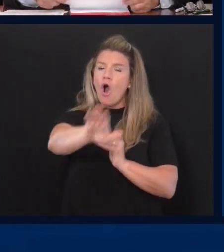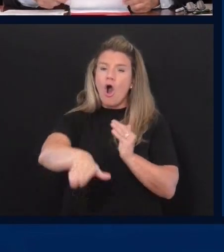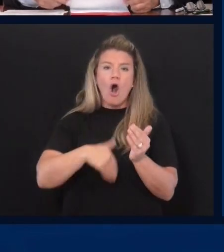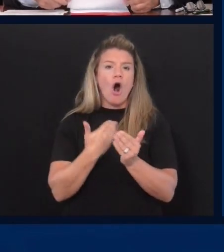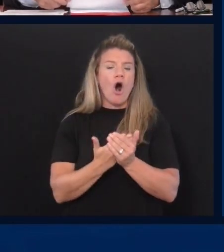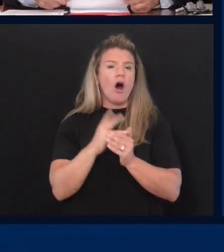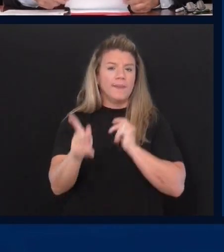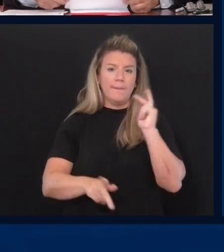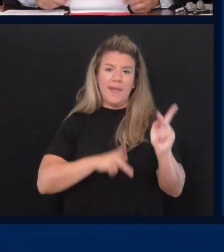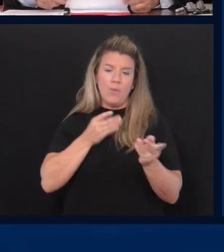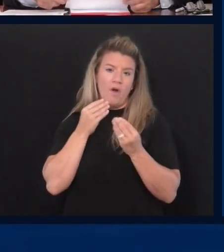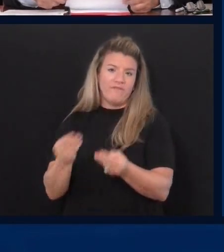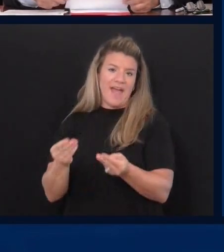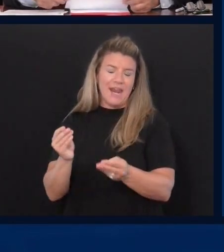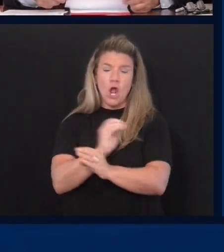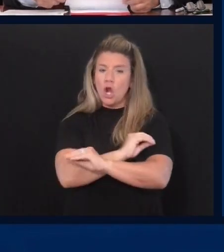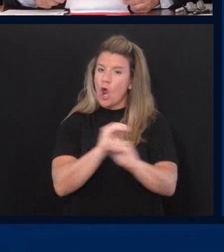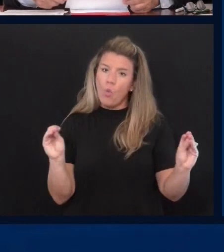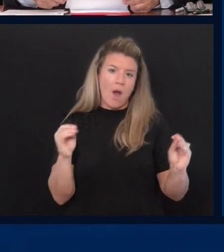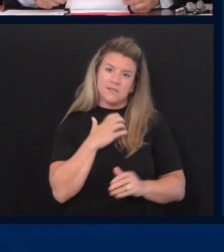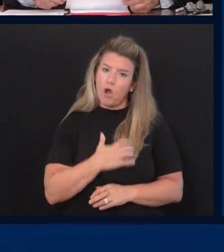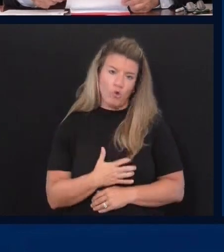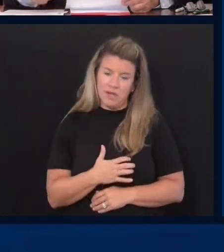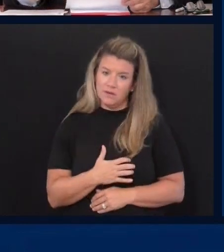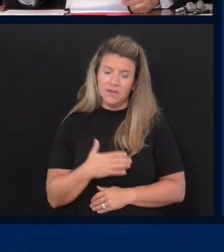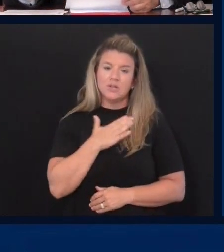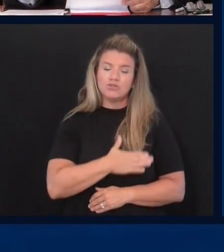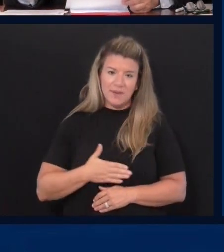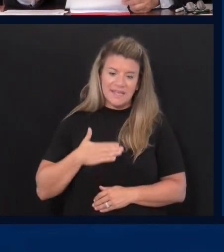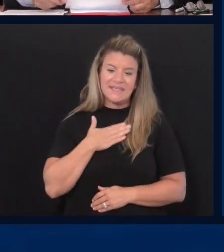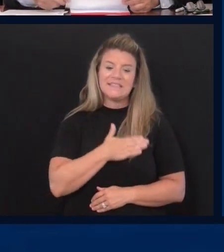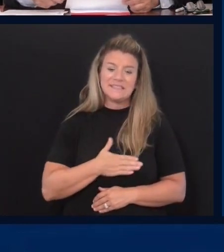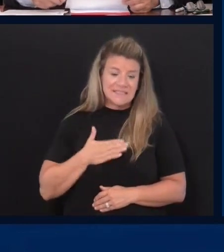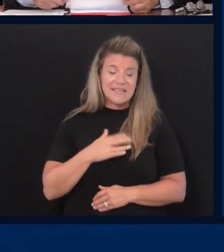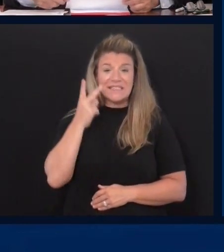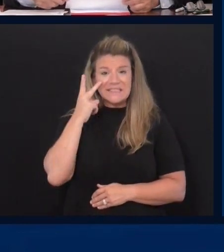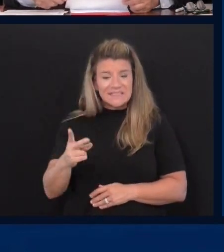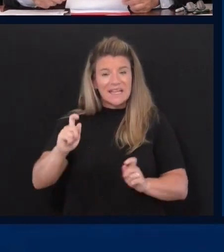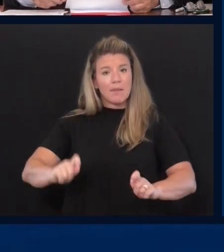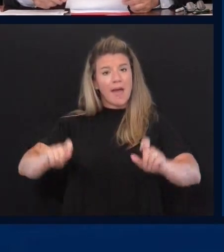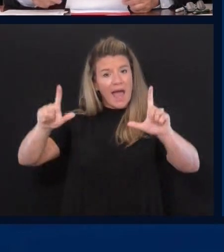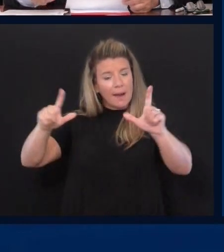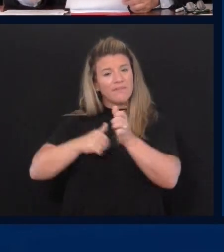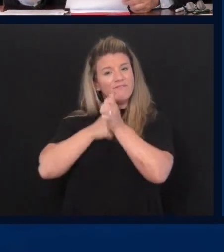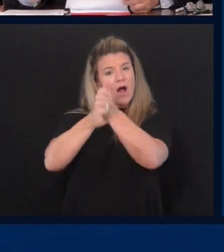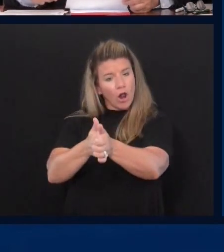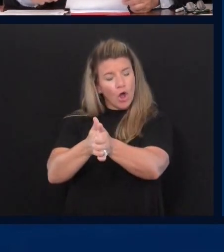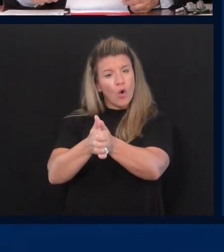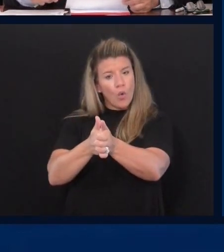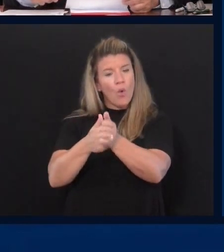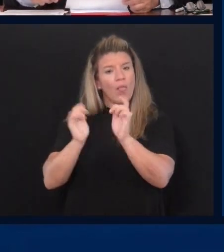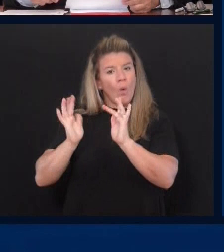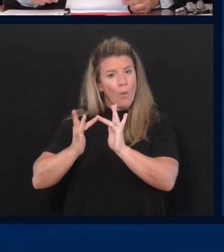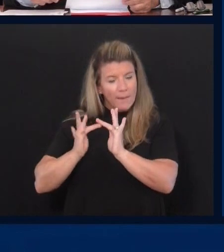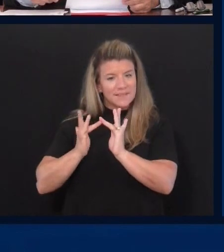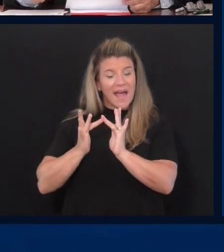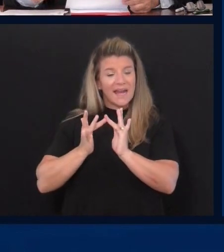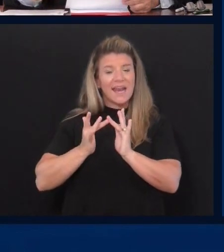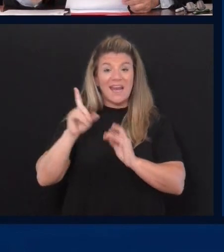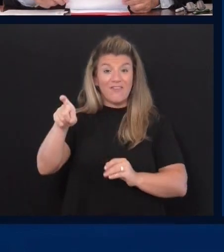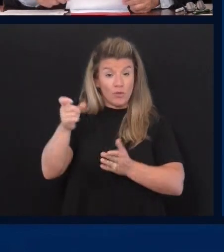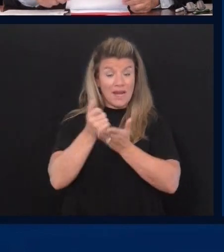can qualify. And we're going to start out by sending everybody $5,000. And then as we have dollars left